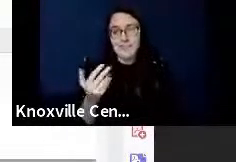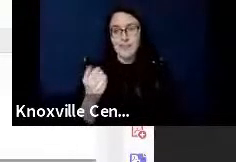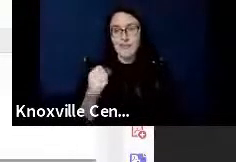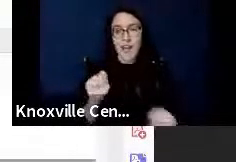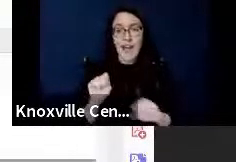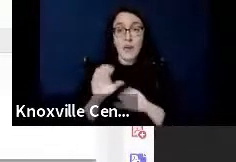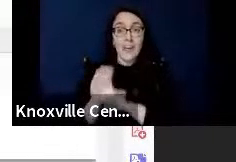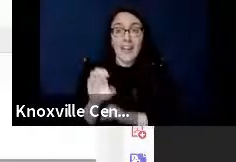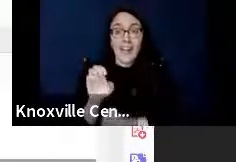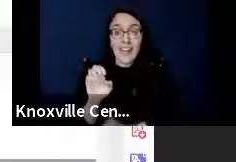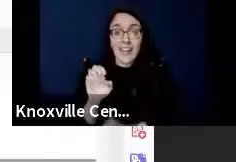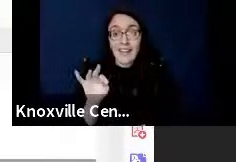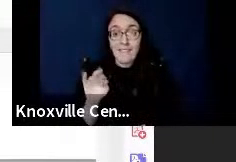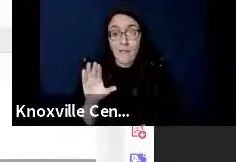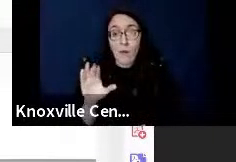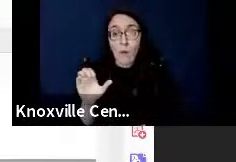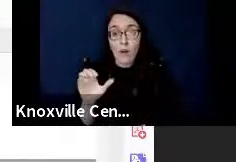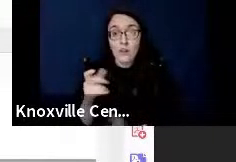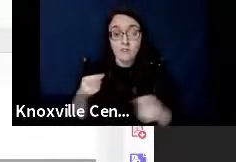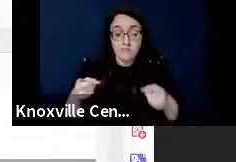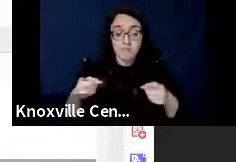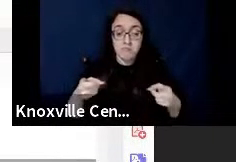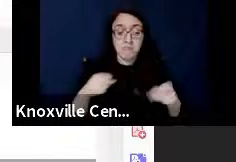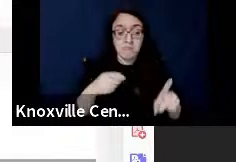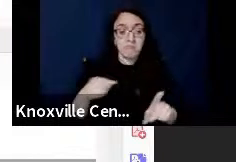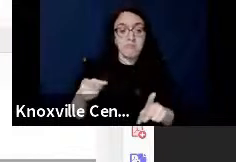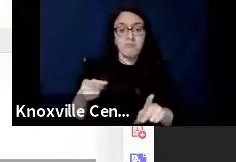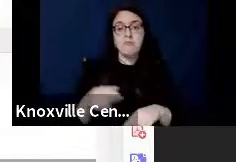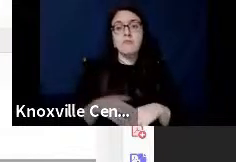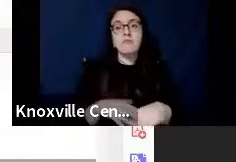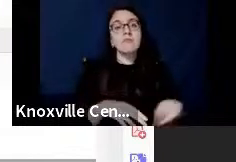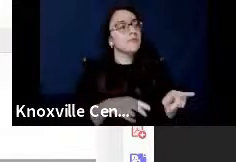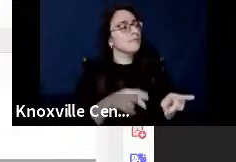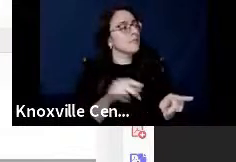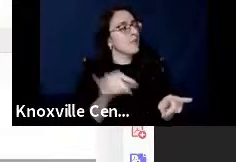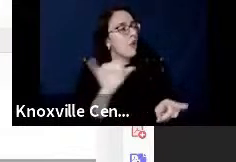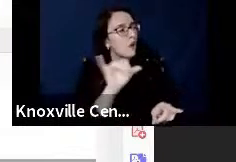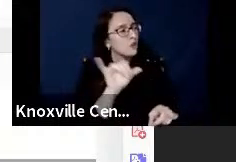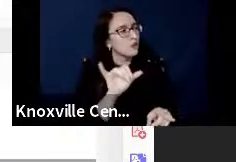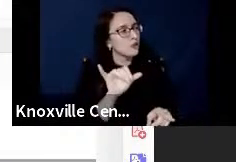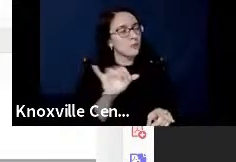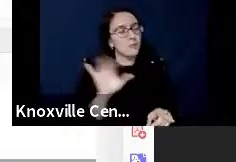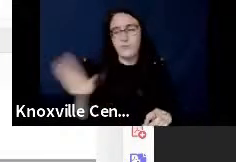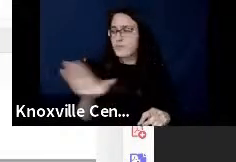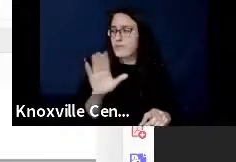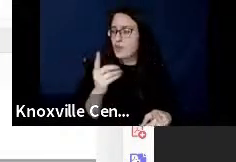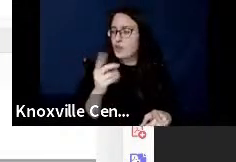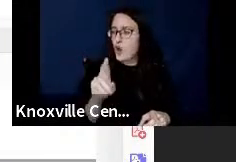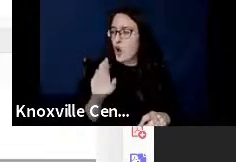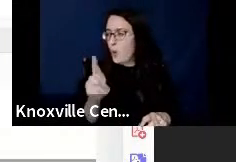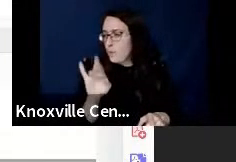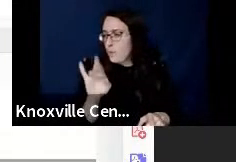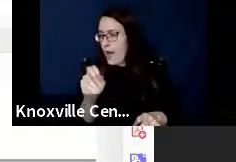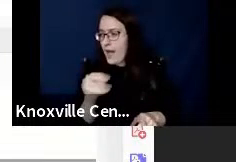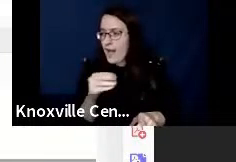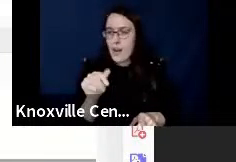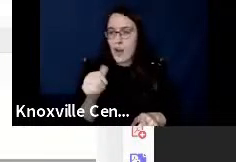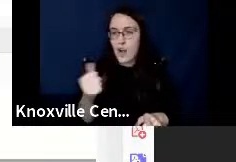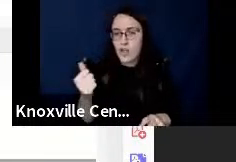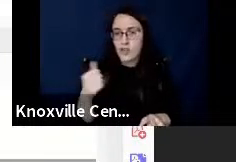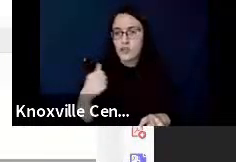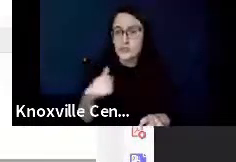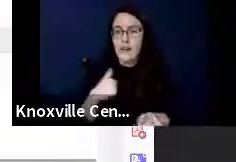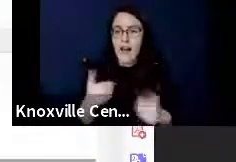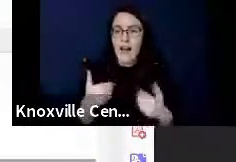this. Along those lines, Dr. O'Brien and others on the board, I have